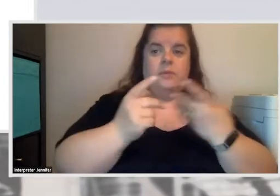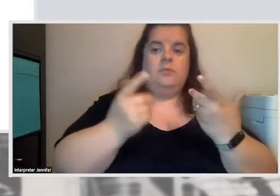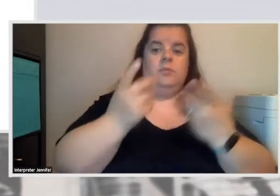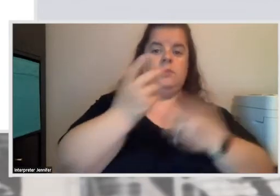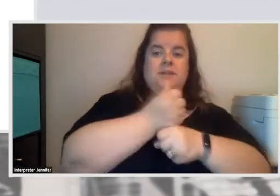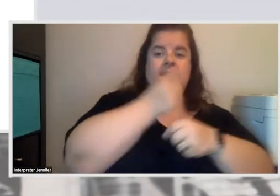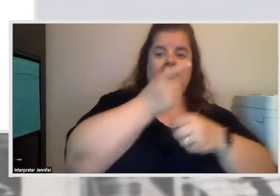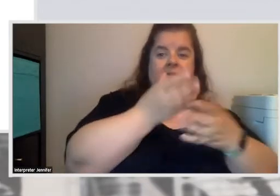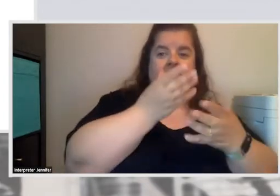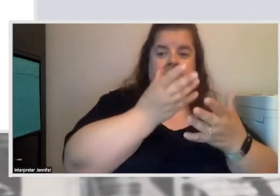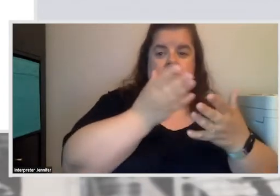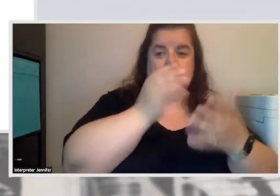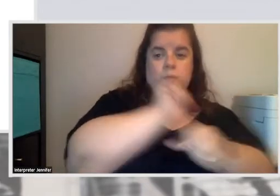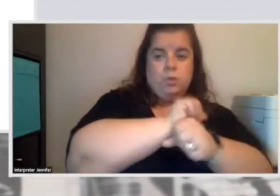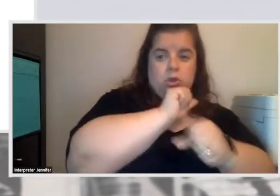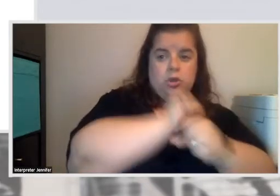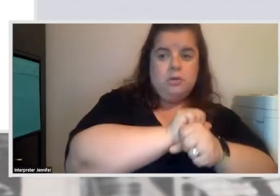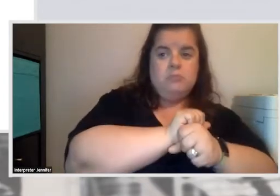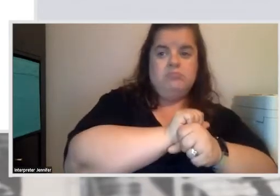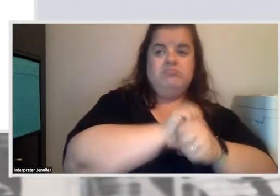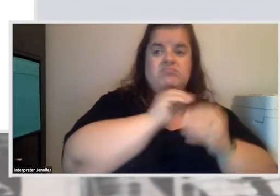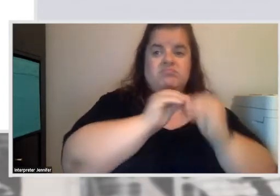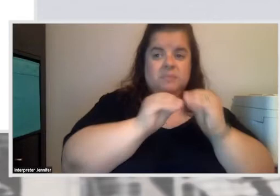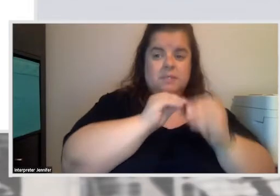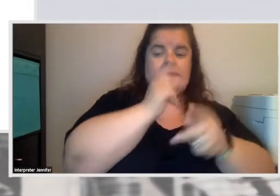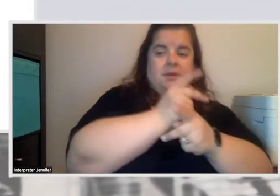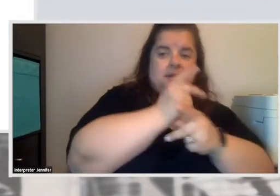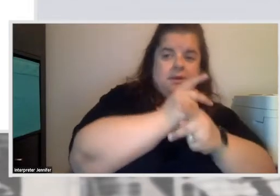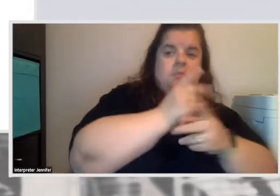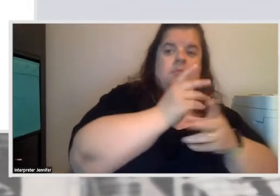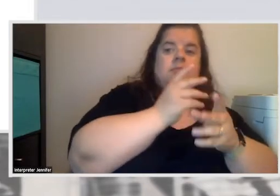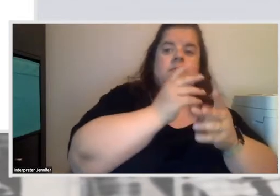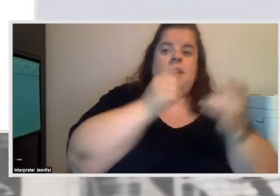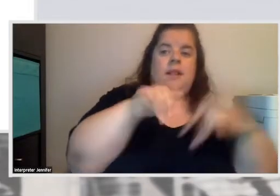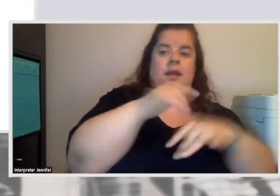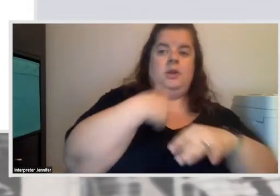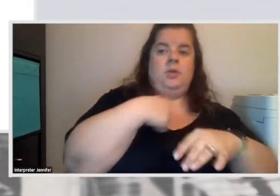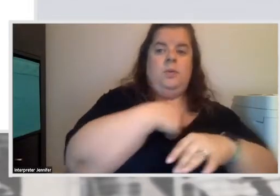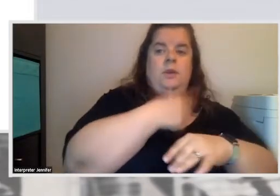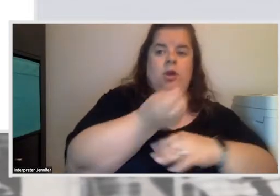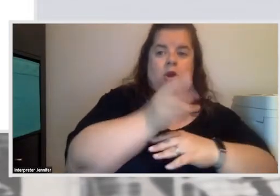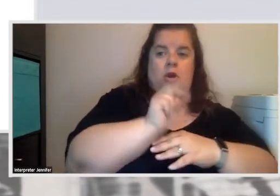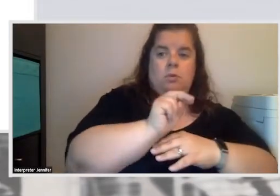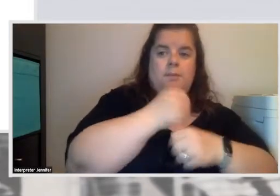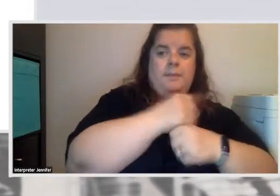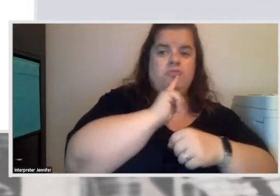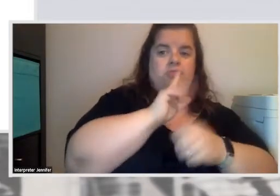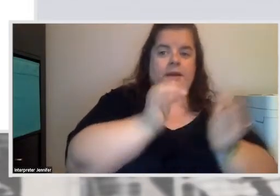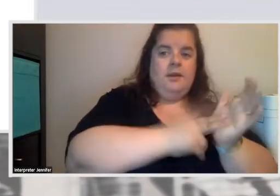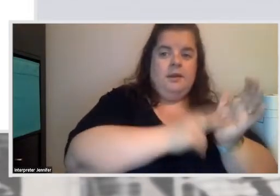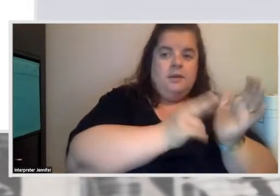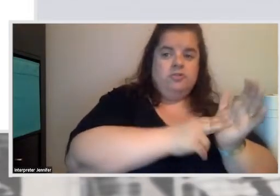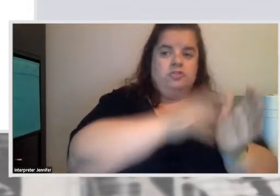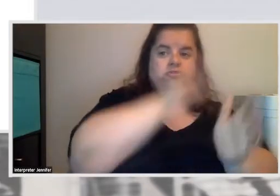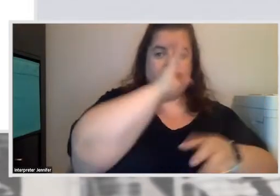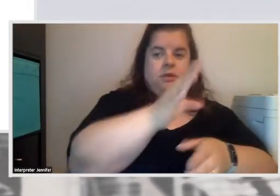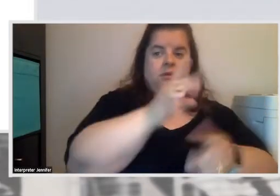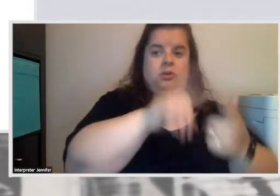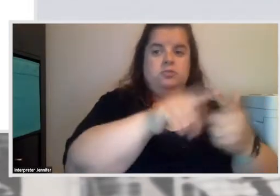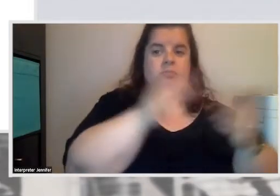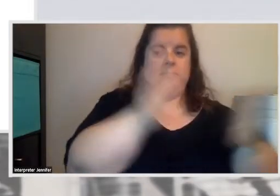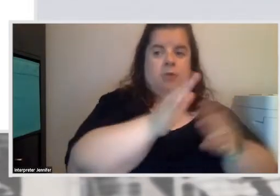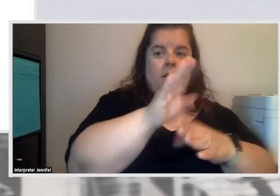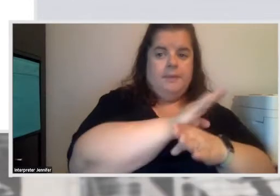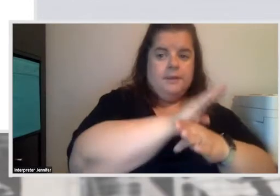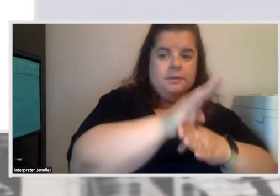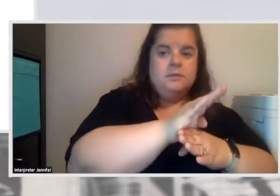of work to maintain the land that we owned and work to ensure that those contracts and that money goes directly to small businesses